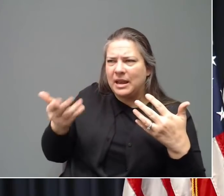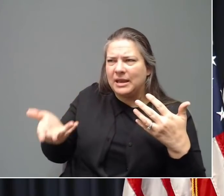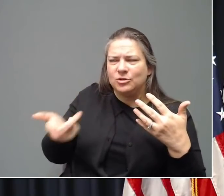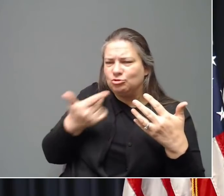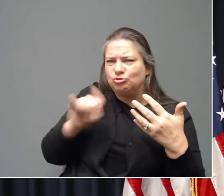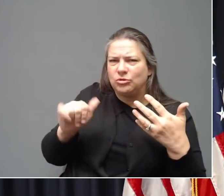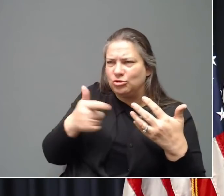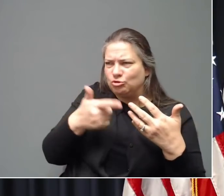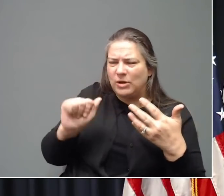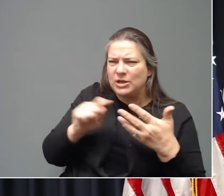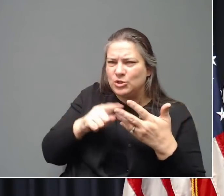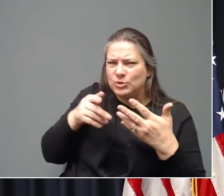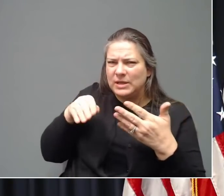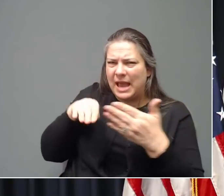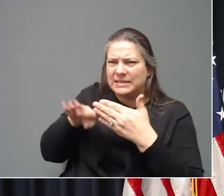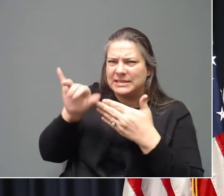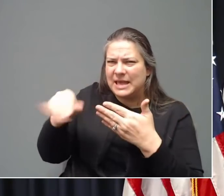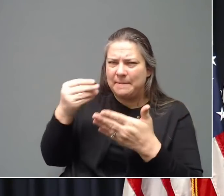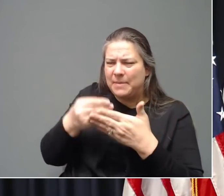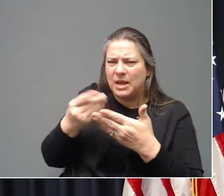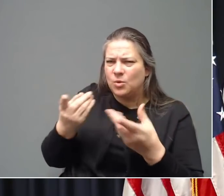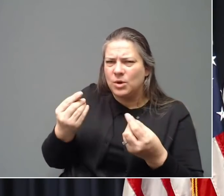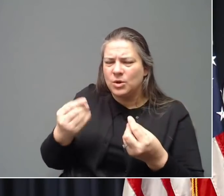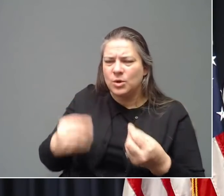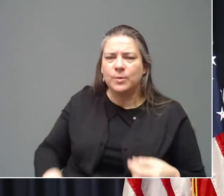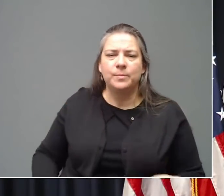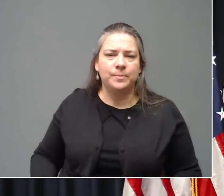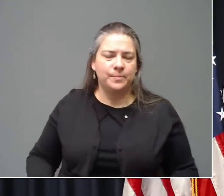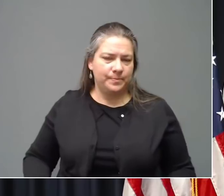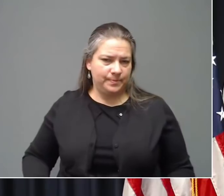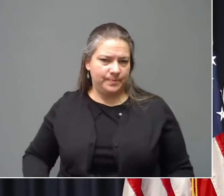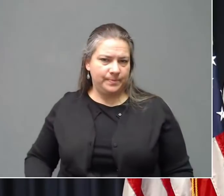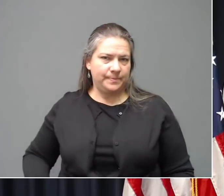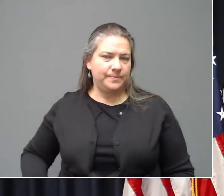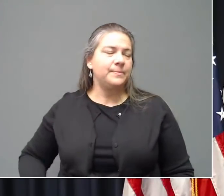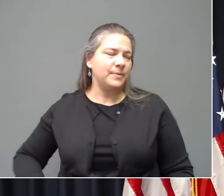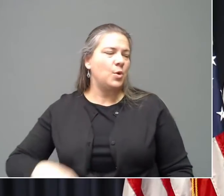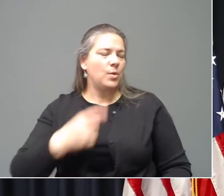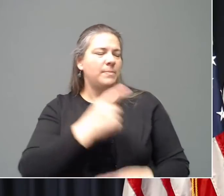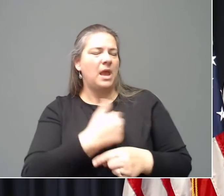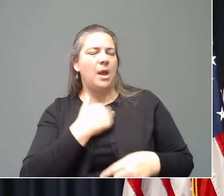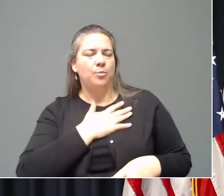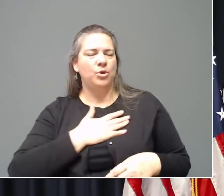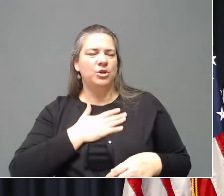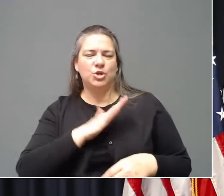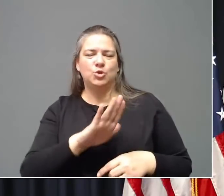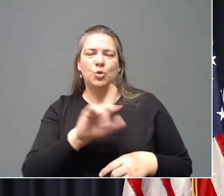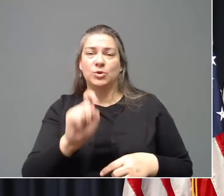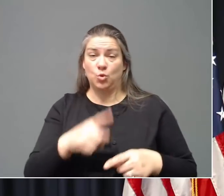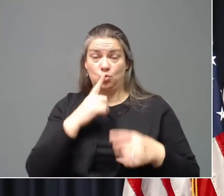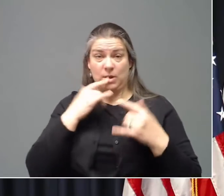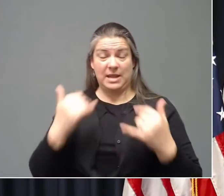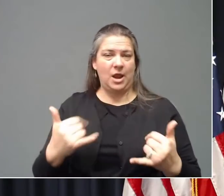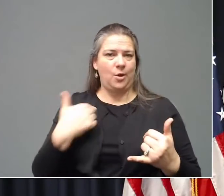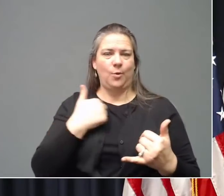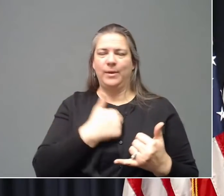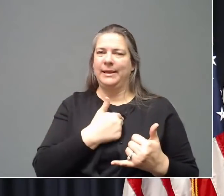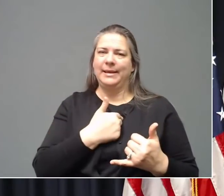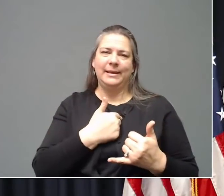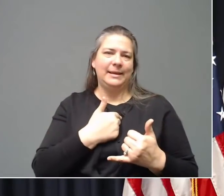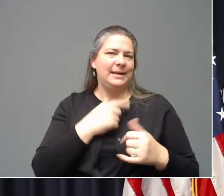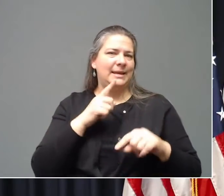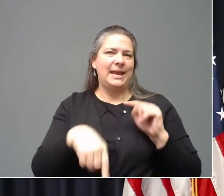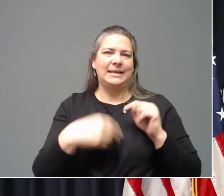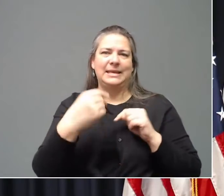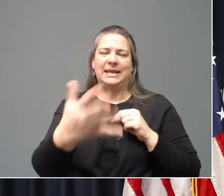get access to? Thank you. Right, and I appreciate that question. We're at a point where we can't provide dollars